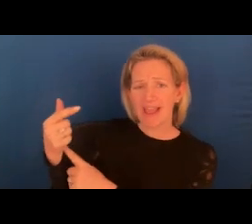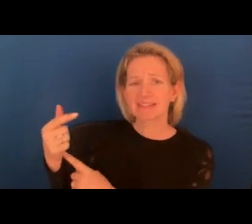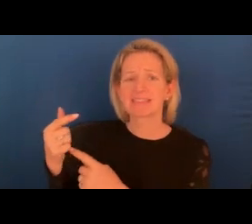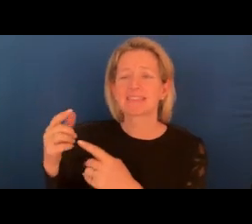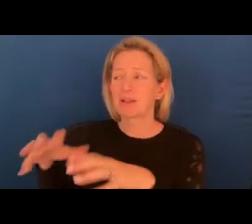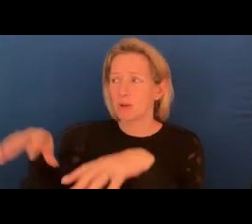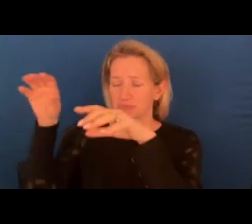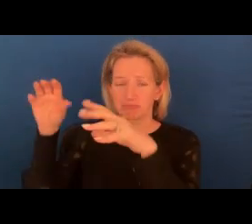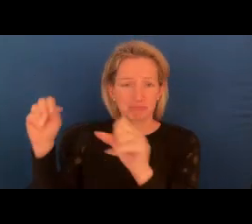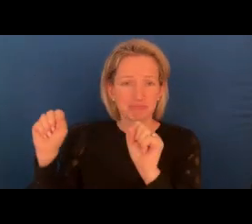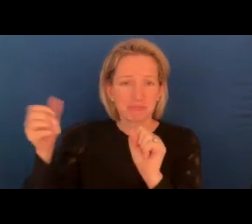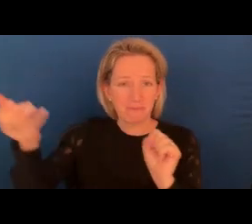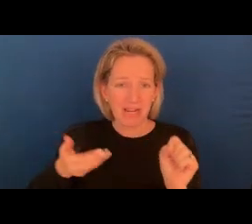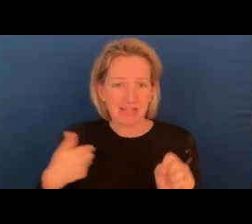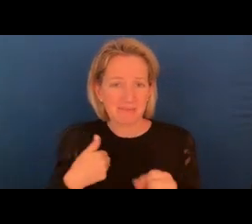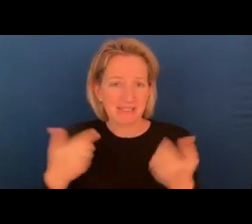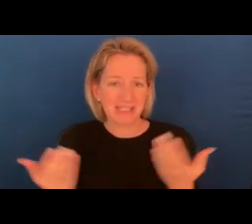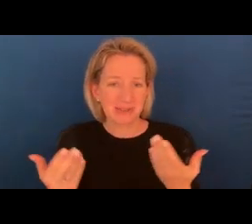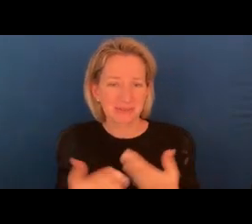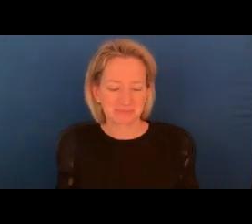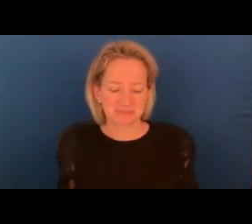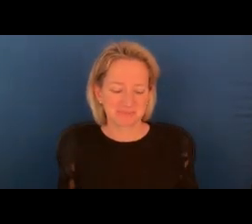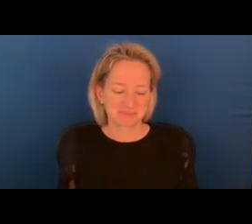having me here.